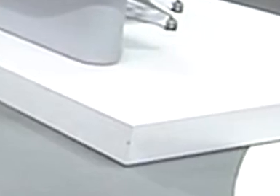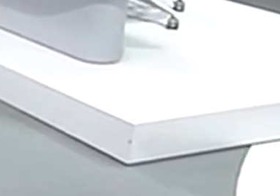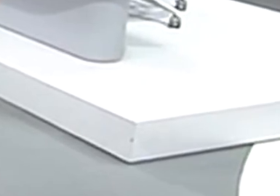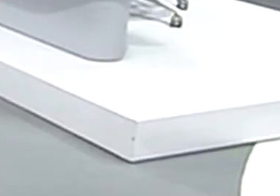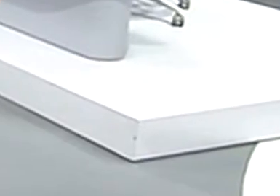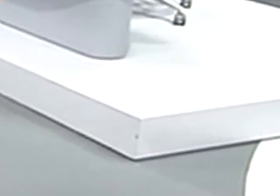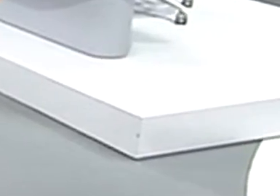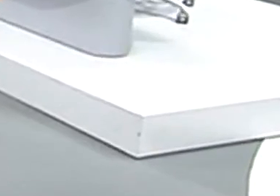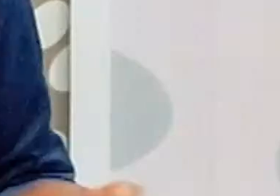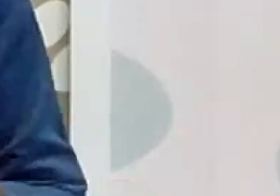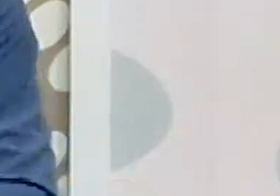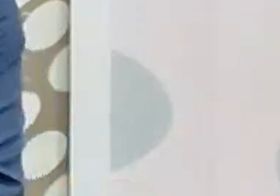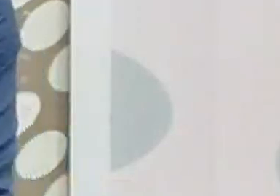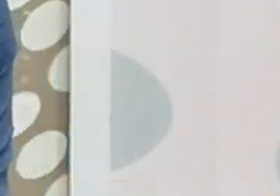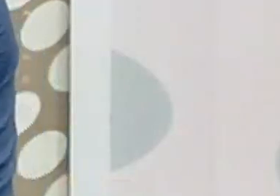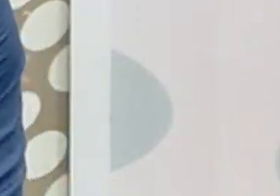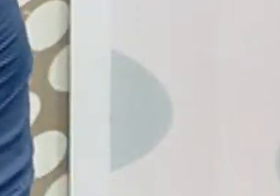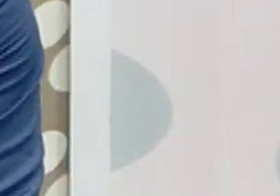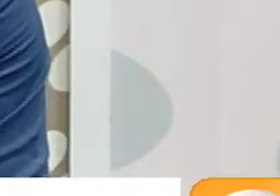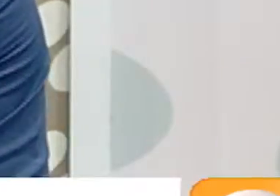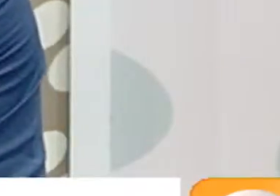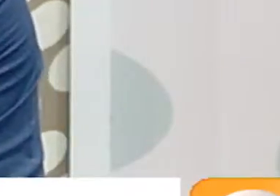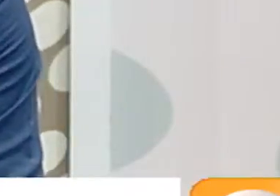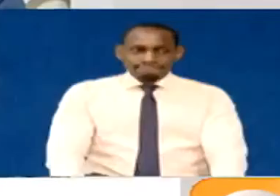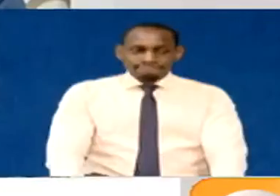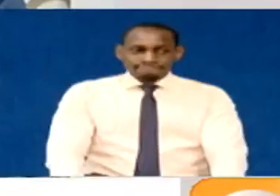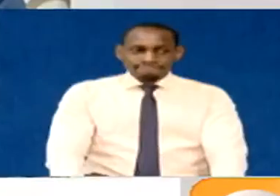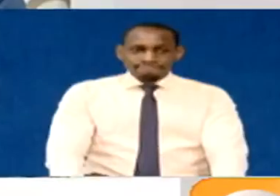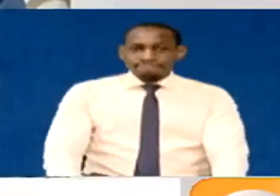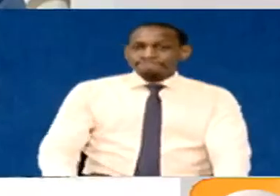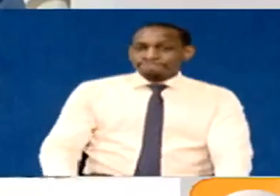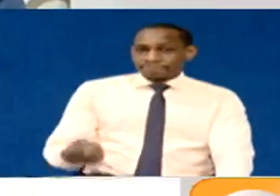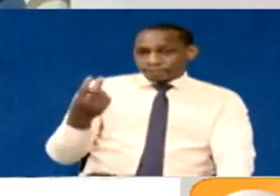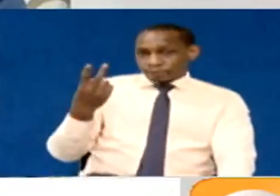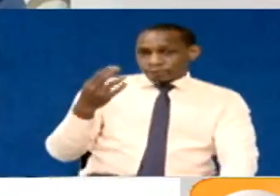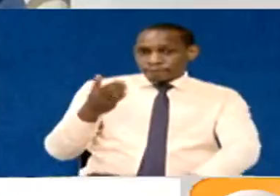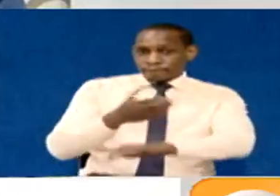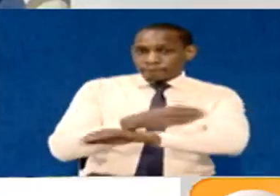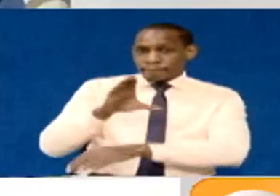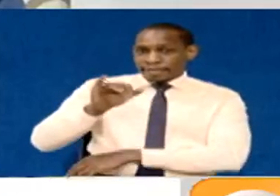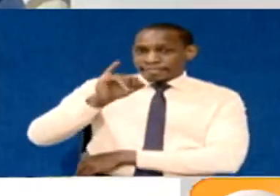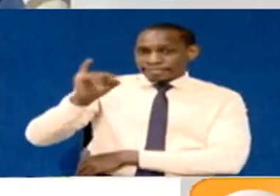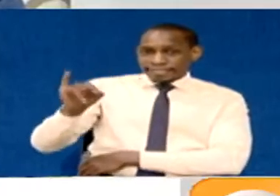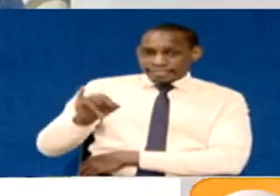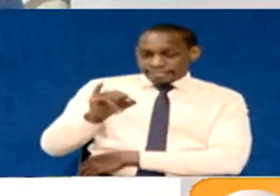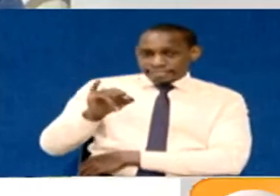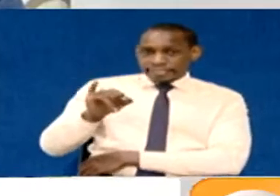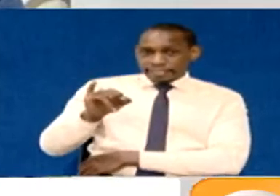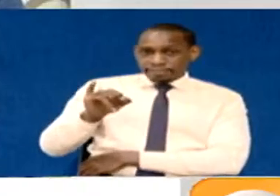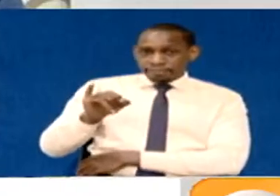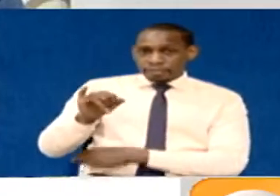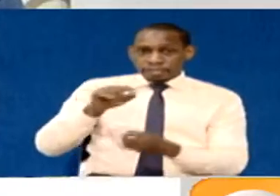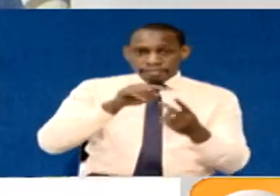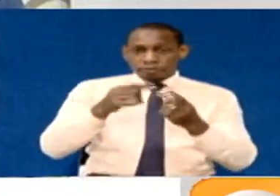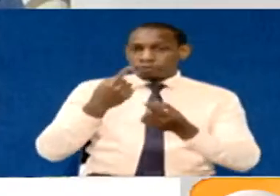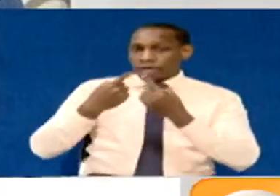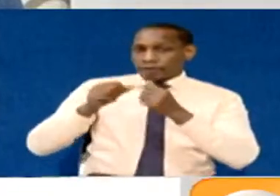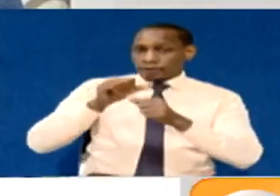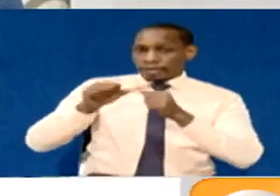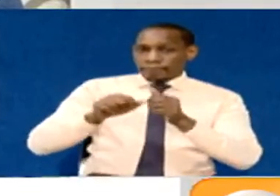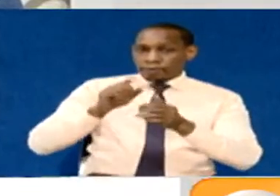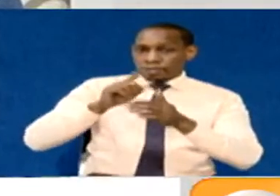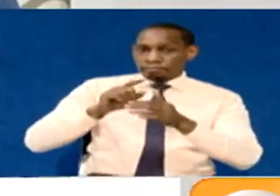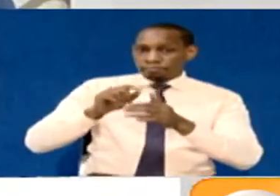And the news gang is back. So this week we've had two former chief justices speaking about the